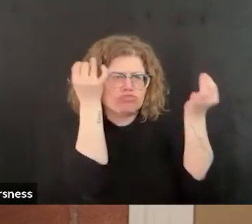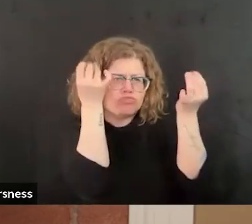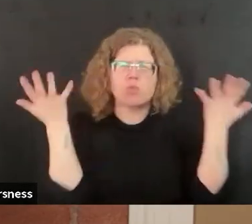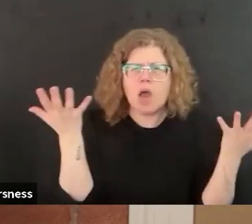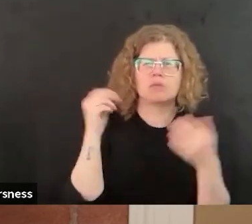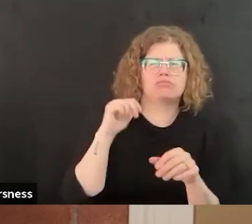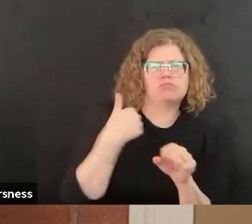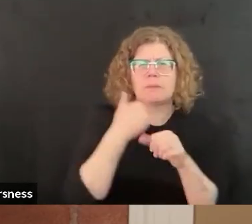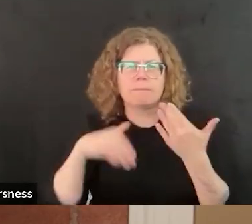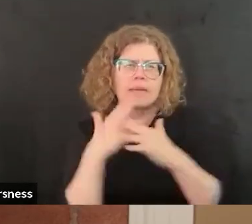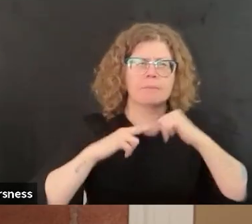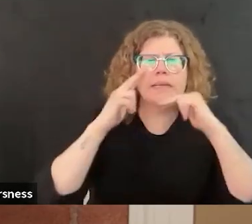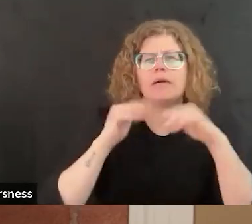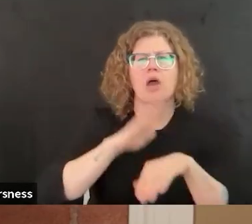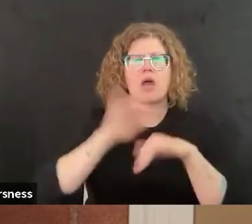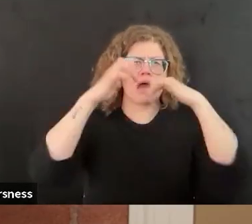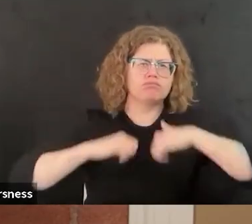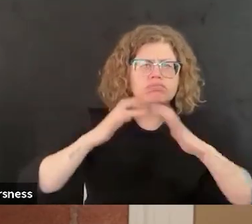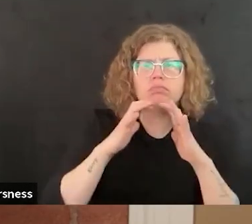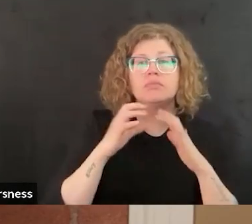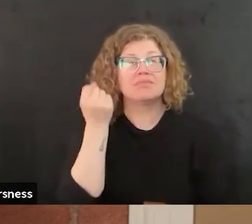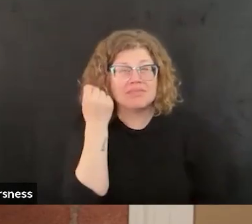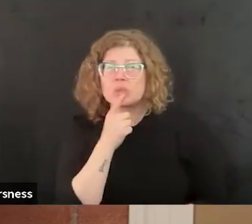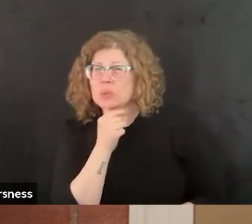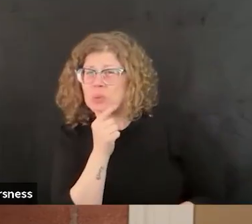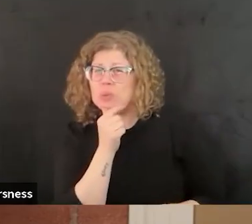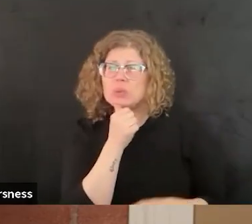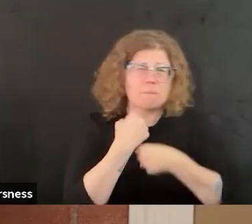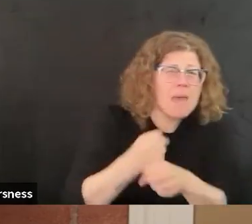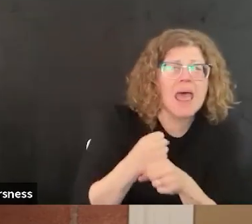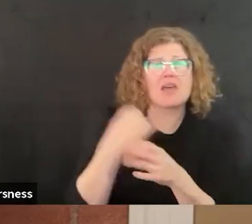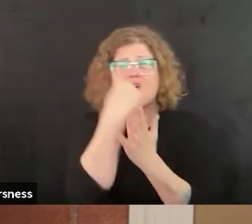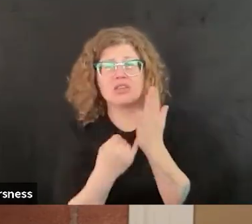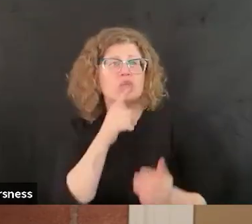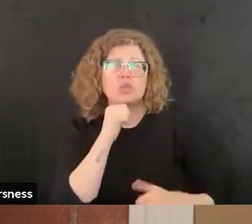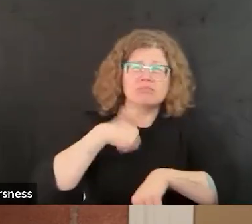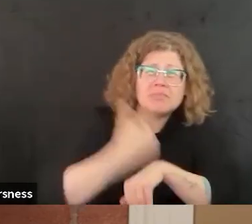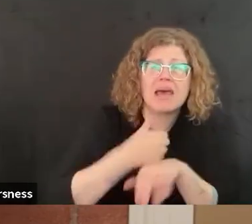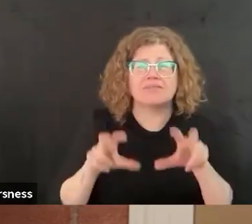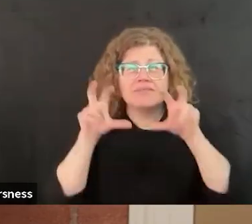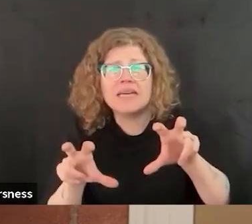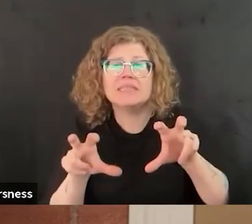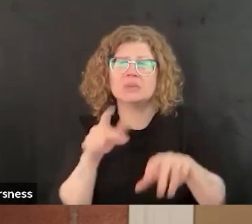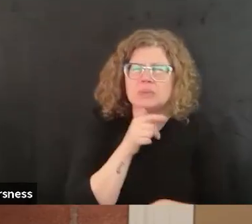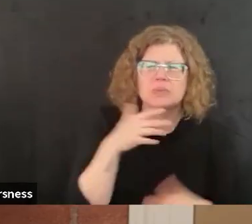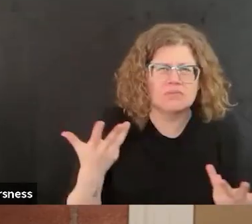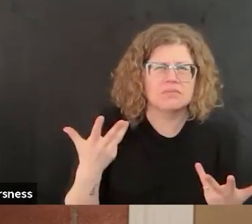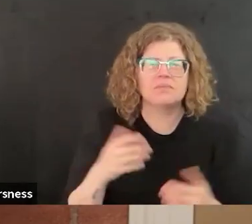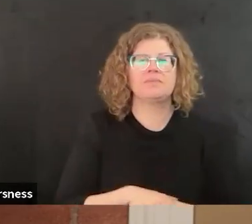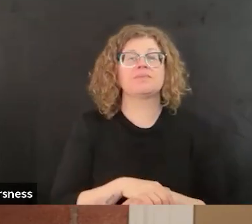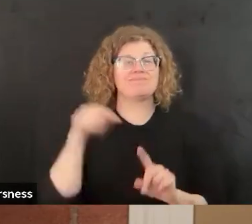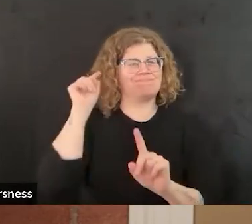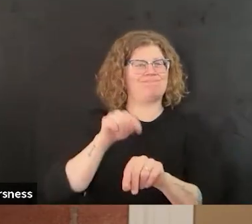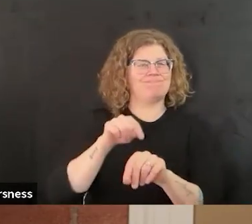site. But the actual implementation of those ideas, the building, the fabrication, the installation of it,